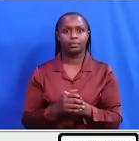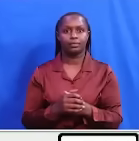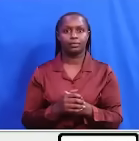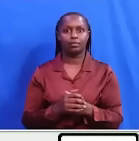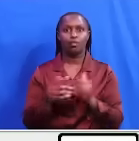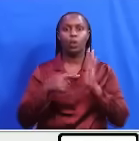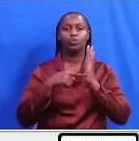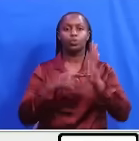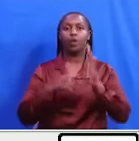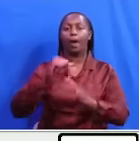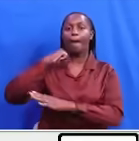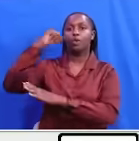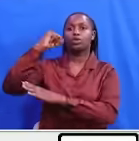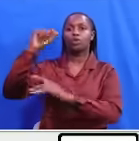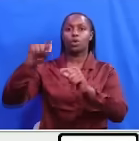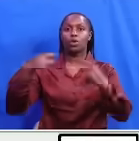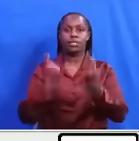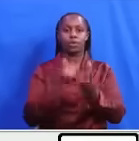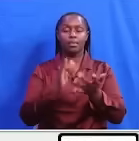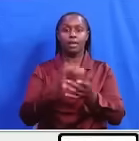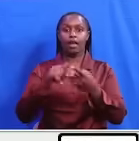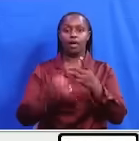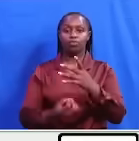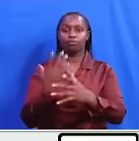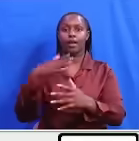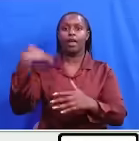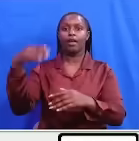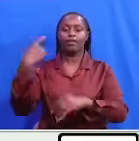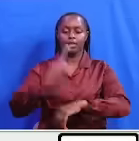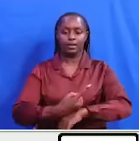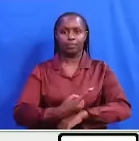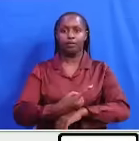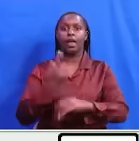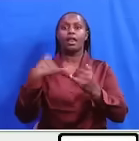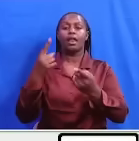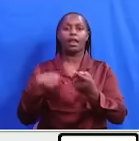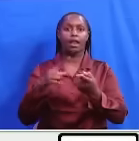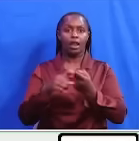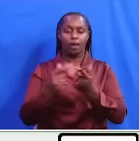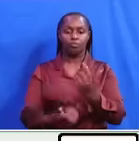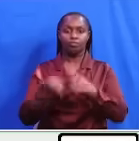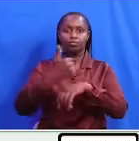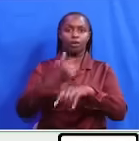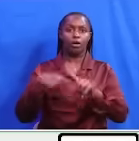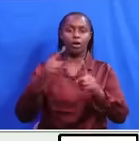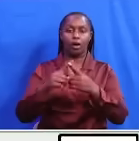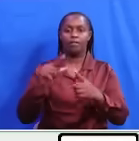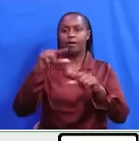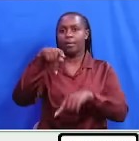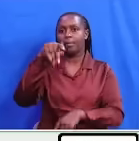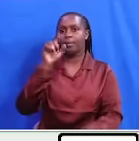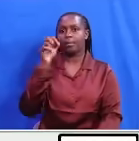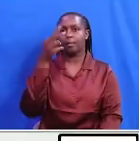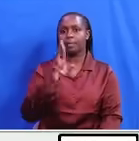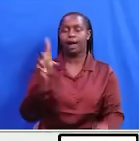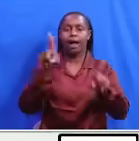exposing the political tumor growing each passing day. The consecration and installation ceremony of Peter Kimani as the Catholic Bishop,